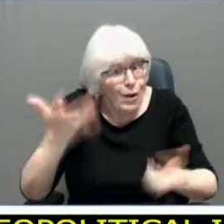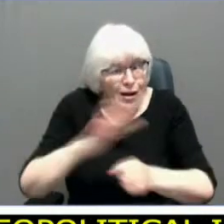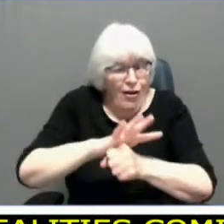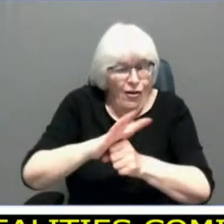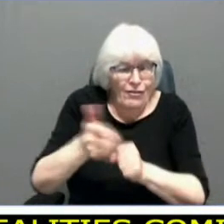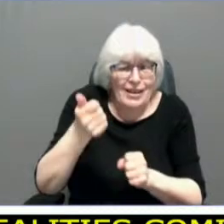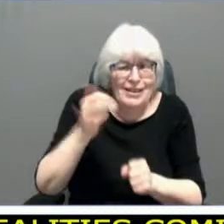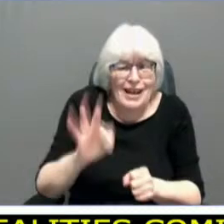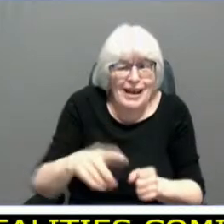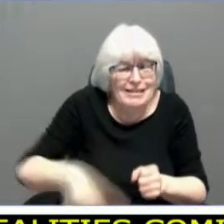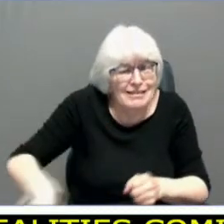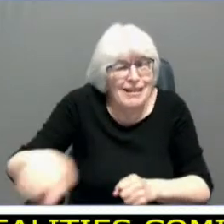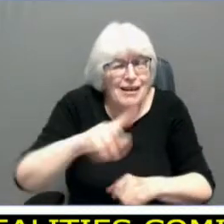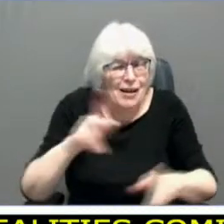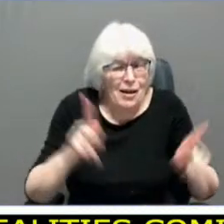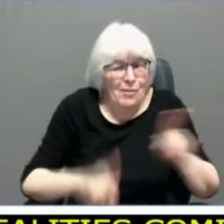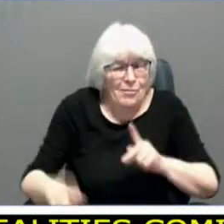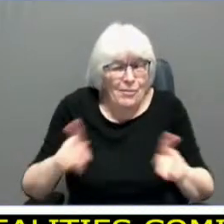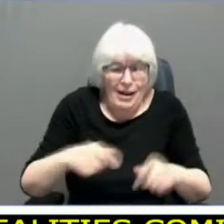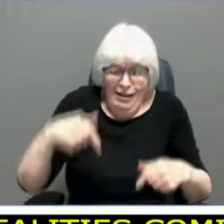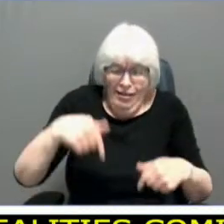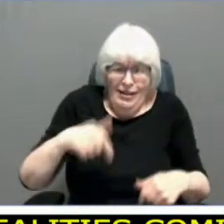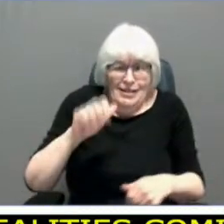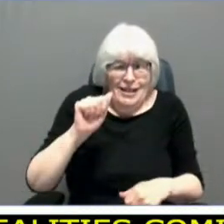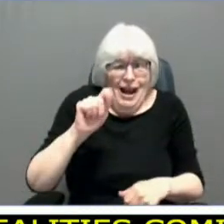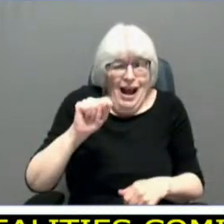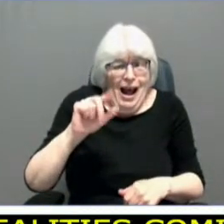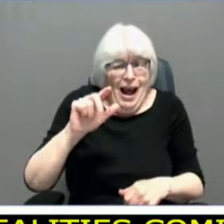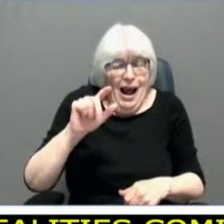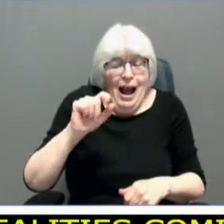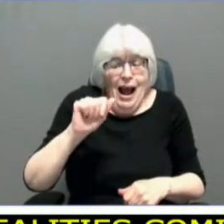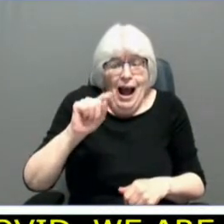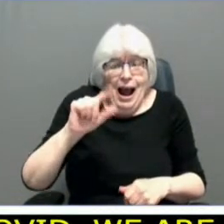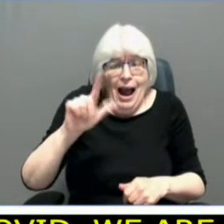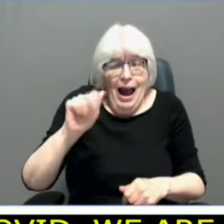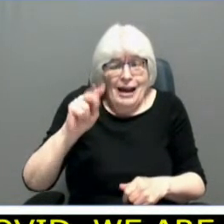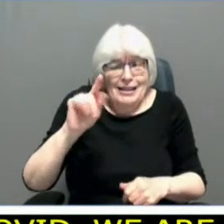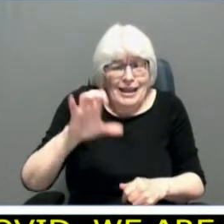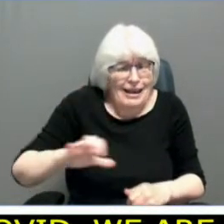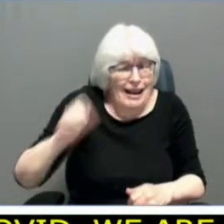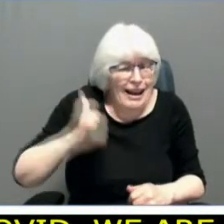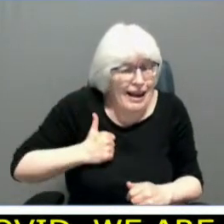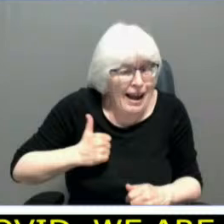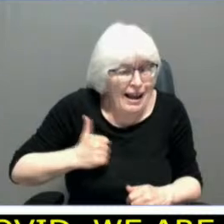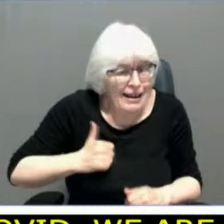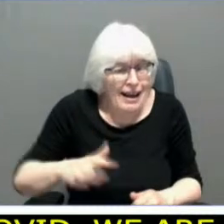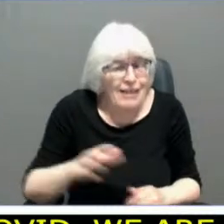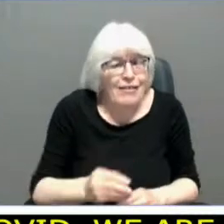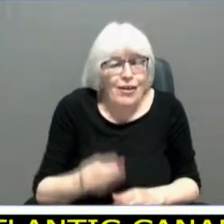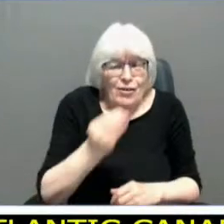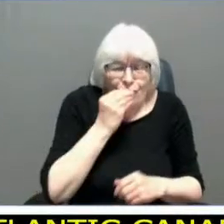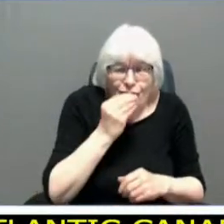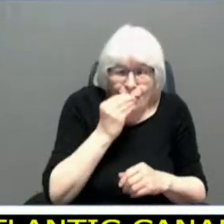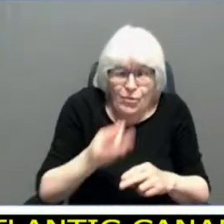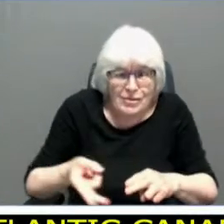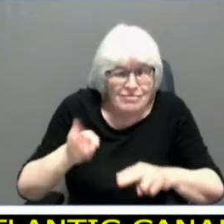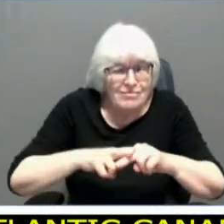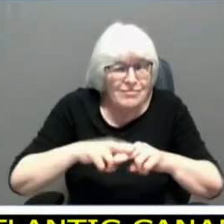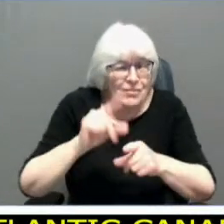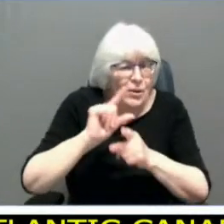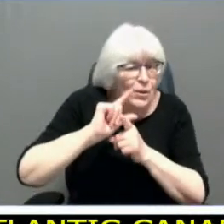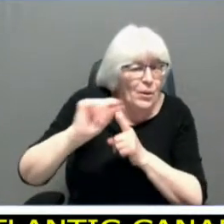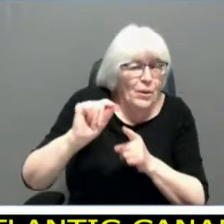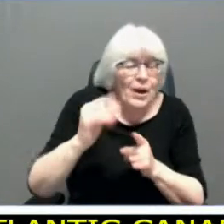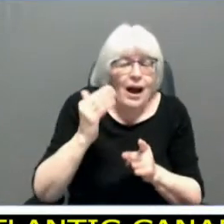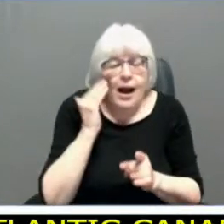their grocery bills, on their way of life. And although we've taken slightly different approaches, the theme and narrative